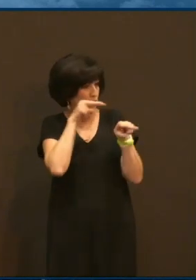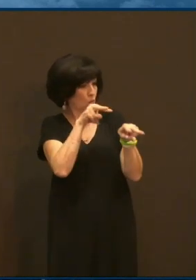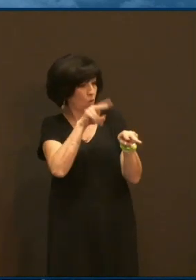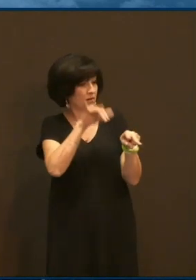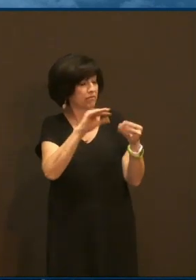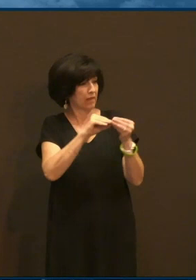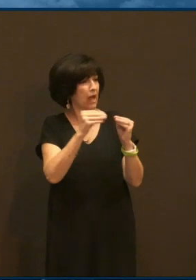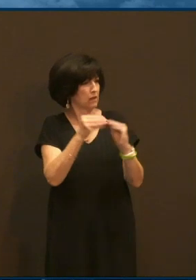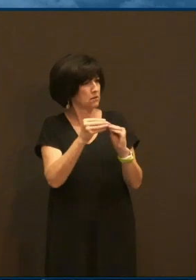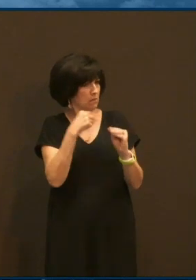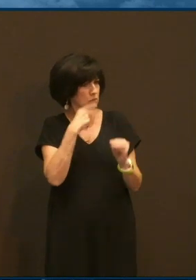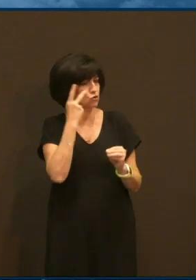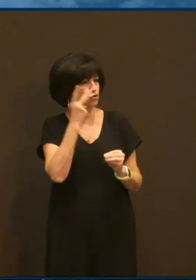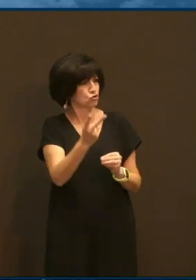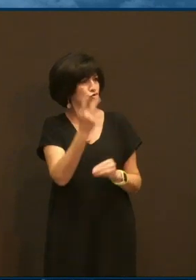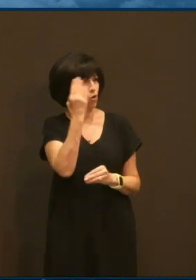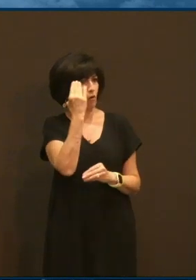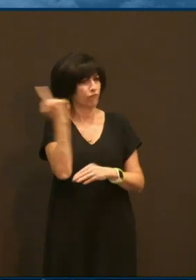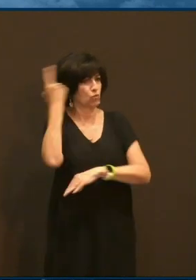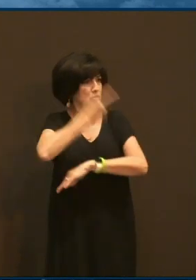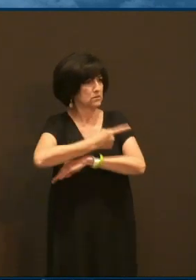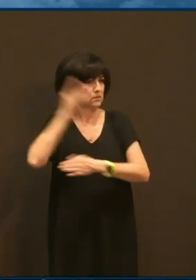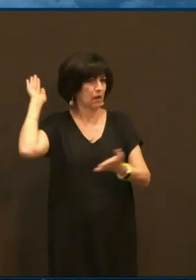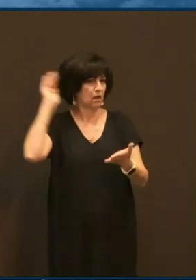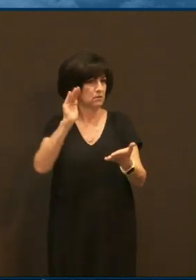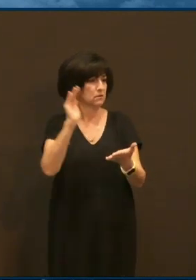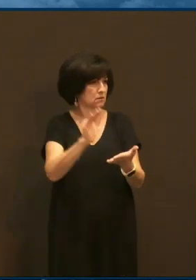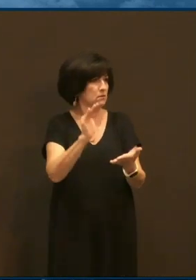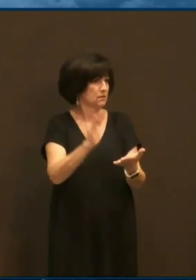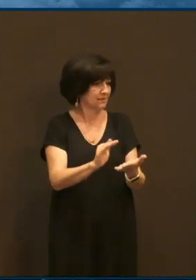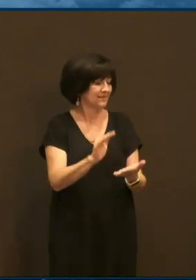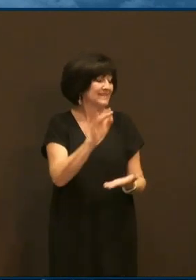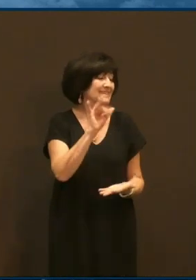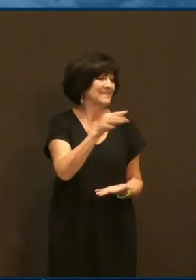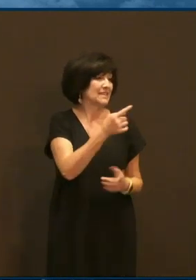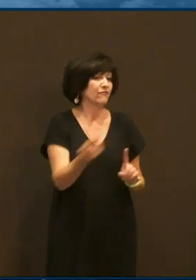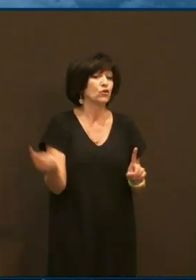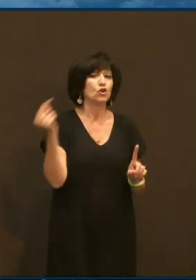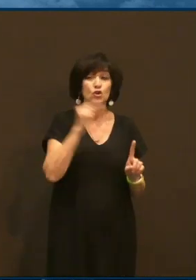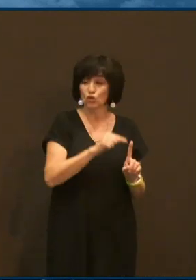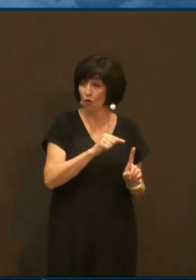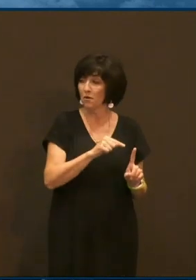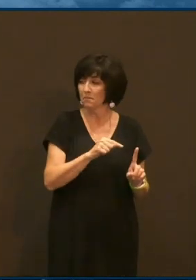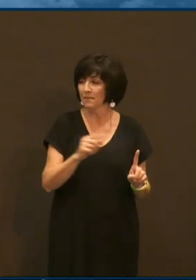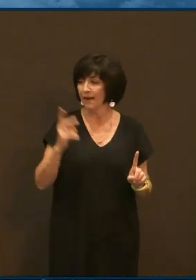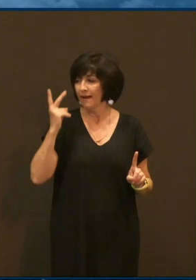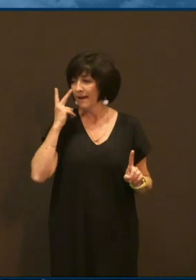for. If you go back and you reconstruct the graphs, you see a nice little kind of academic